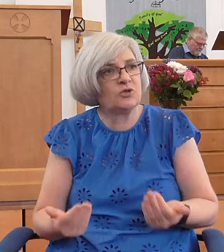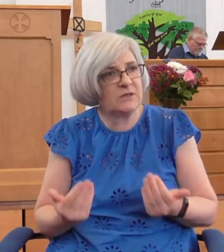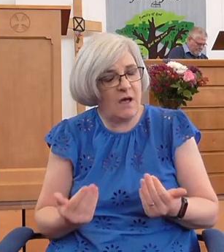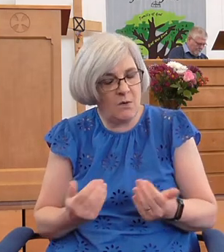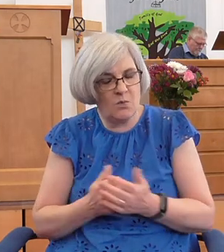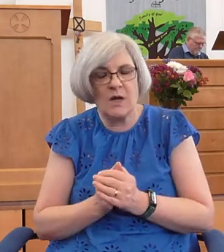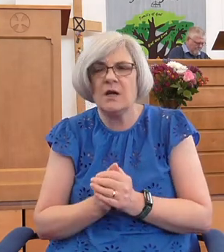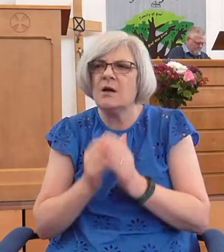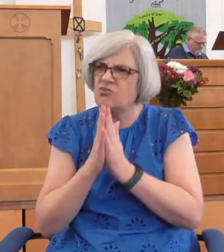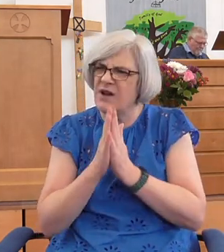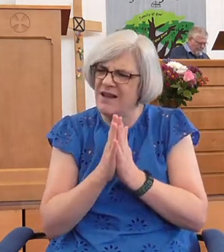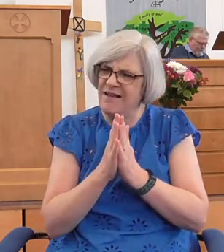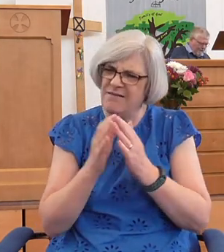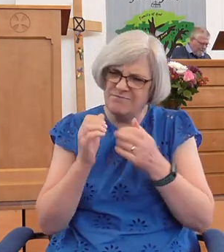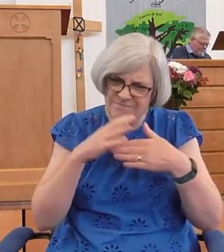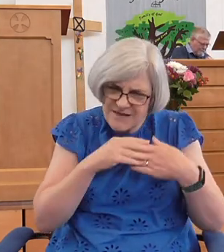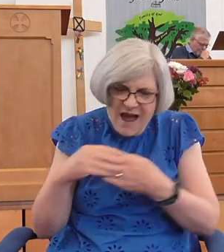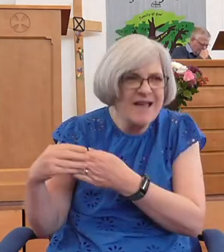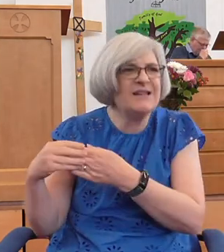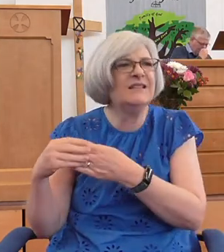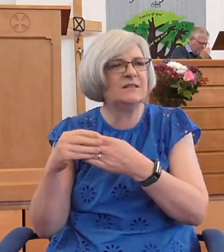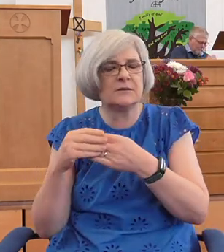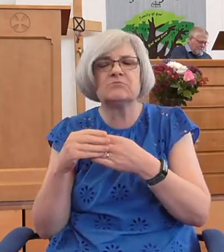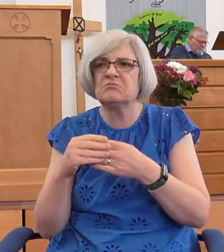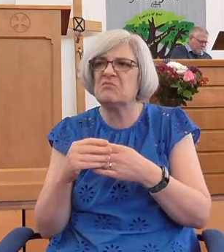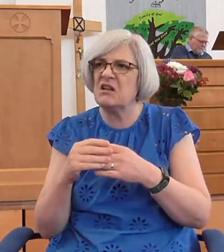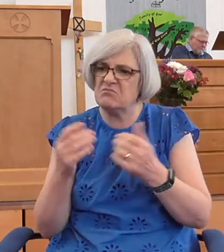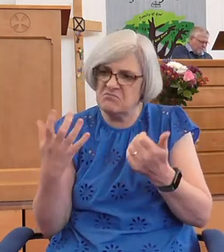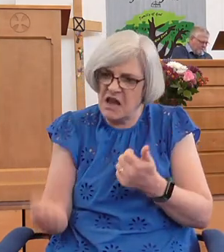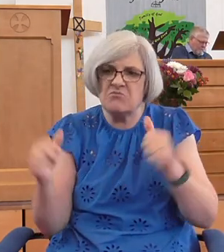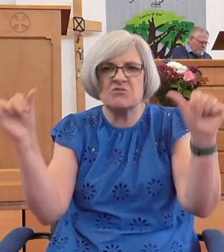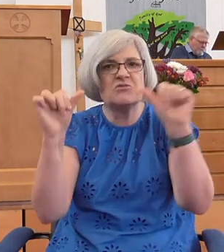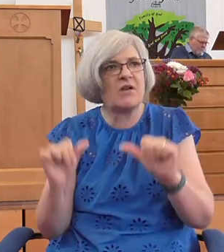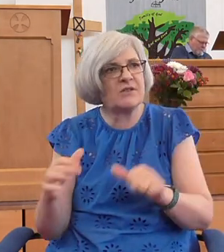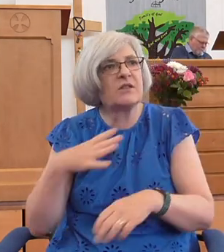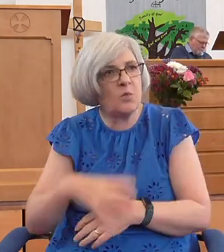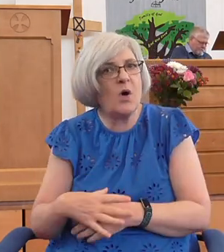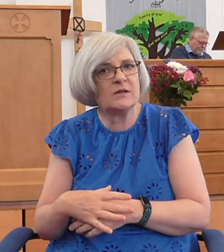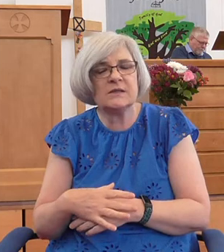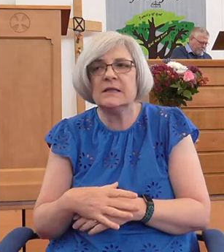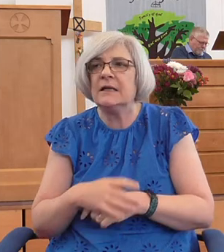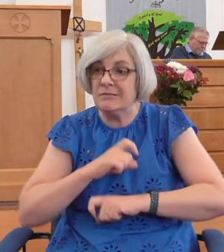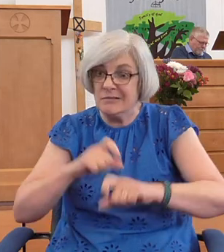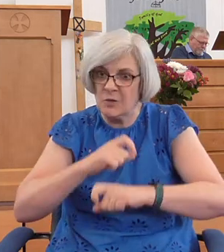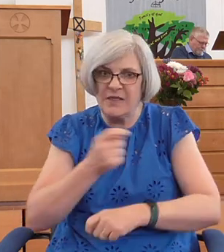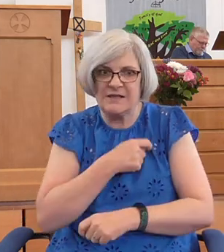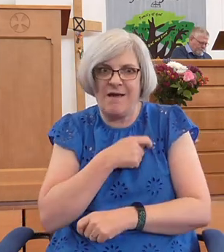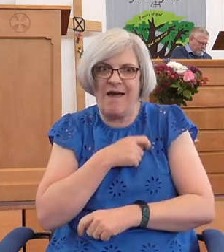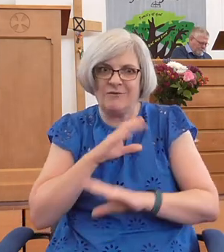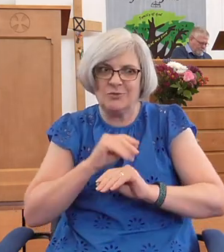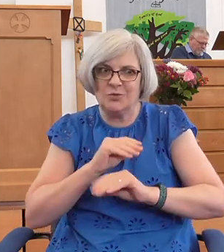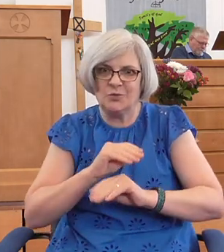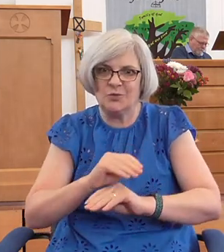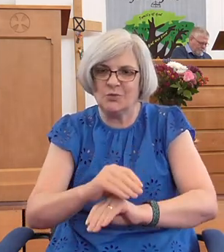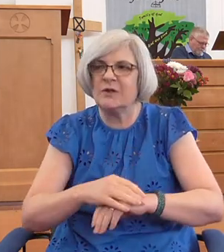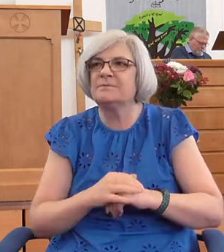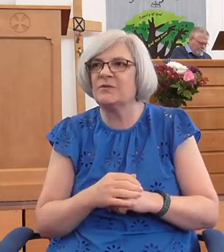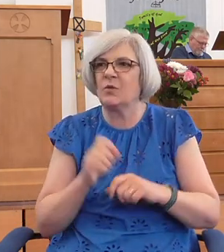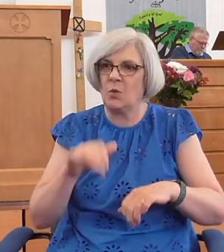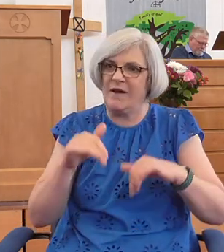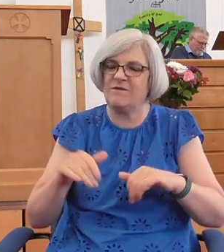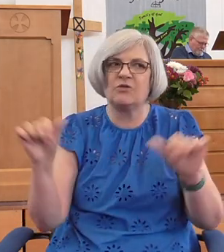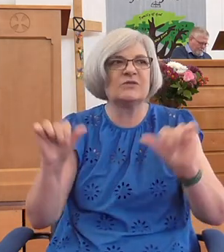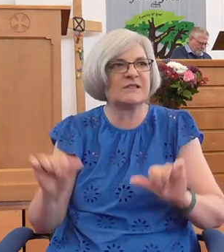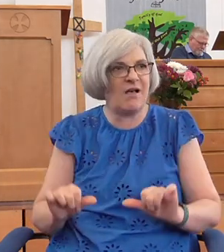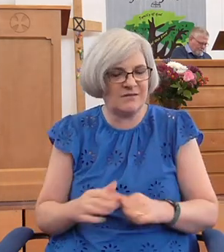that you would help guide them to achieve the results they want and to help ease their nerves as they go on to wait for these results.